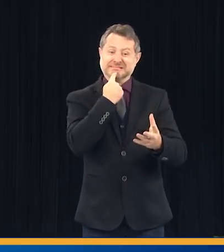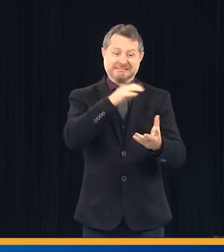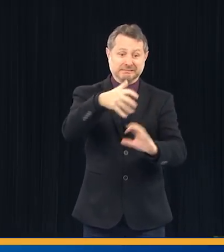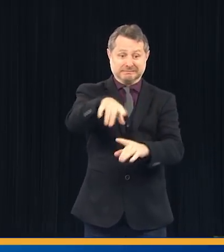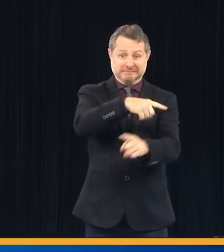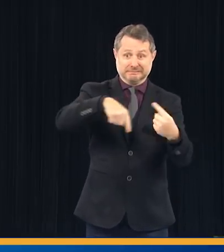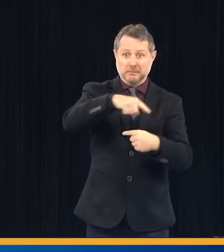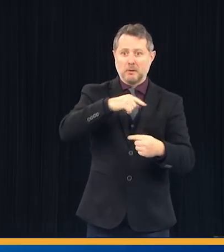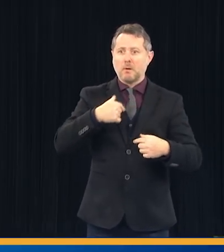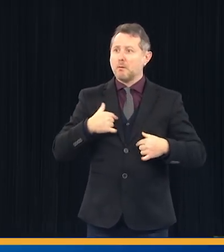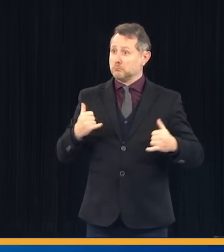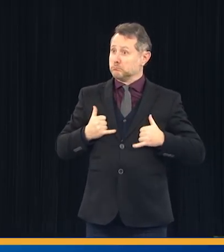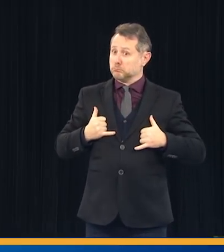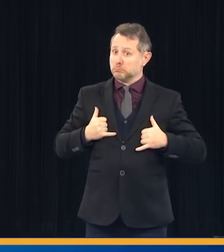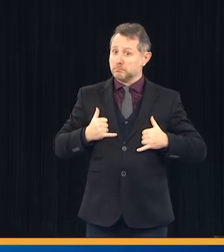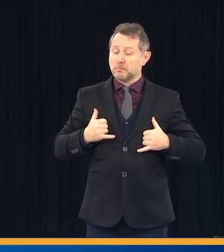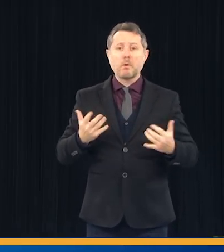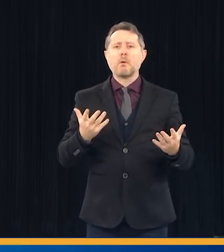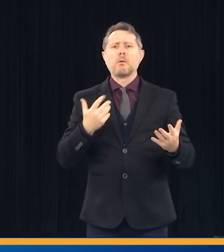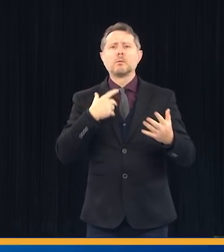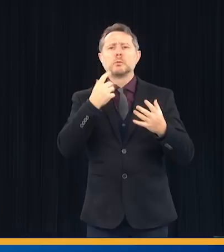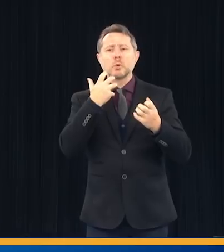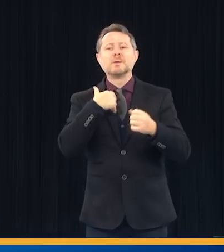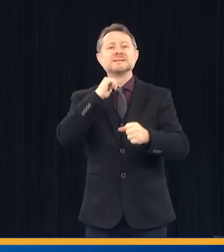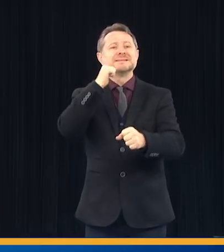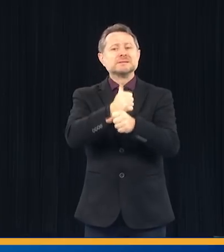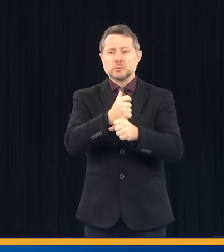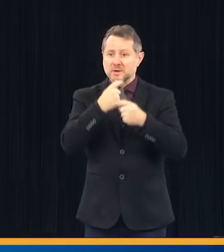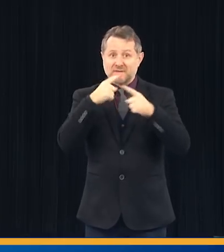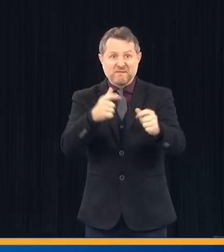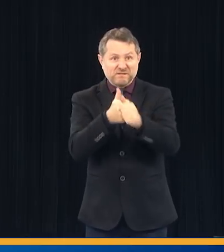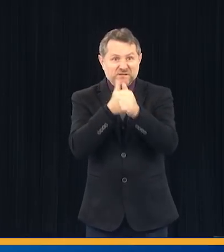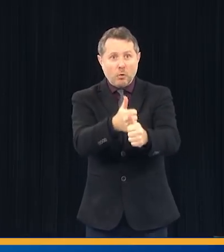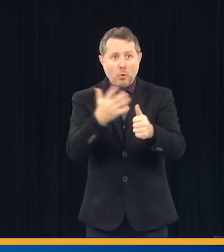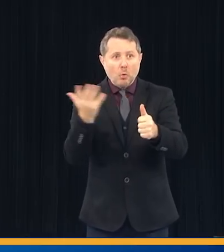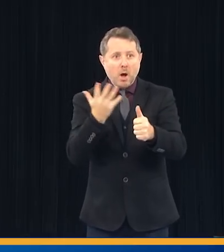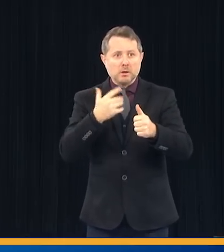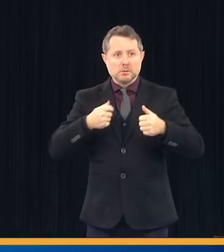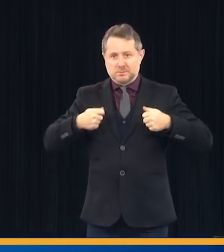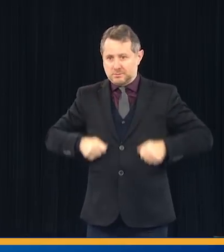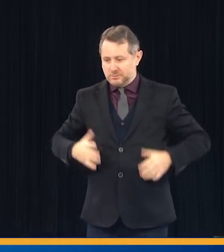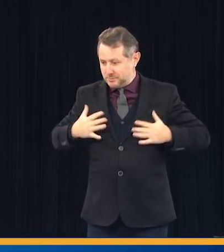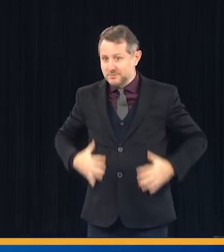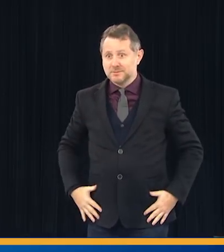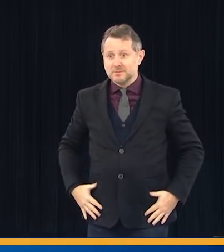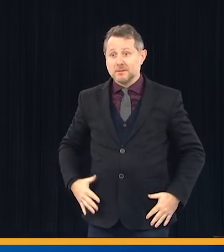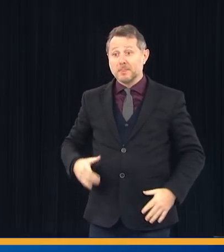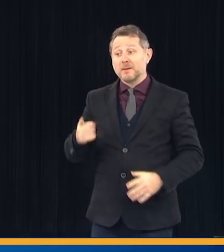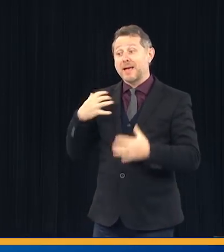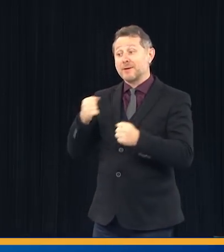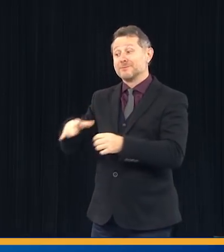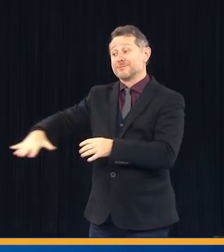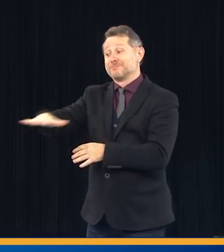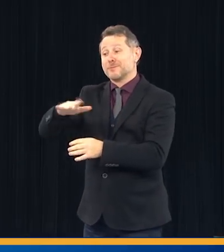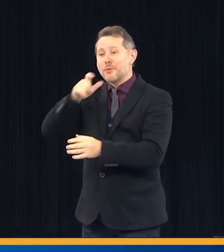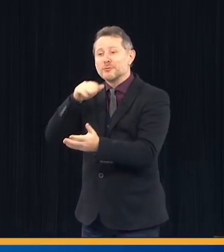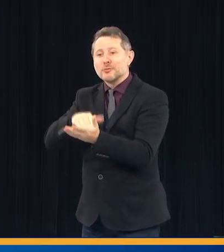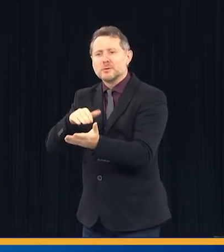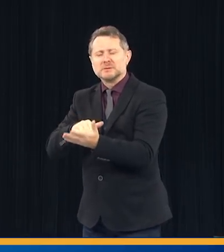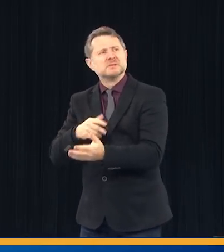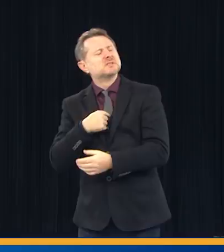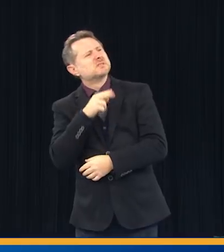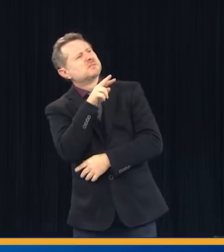those crisis guidelines in place. And many healthcare professionals are concerned that